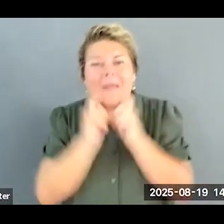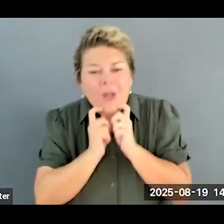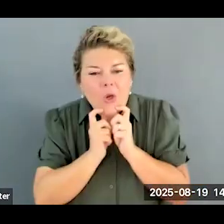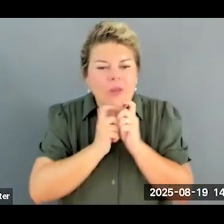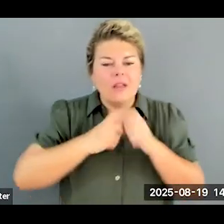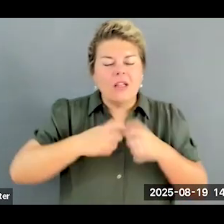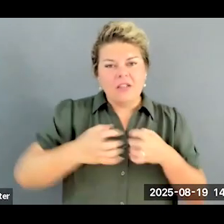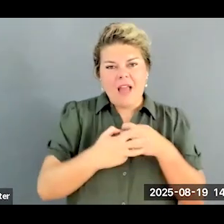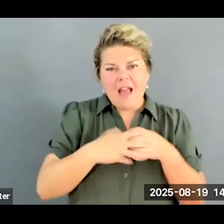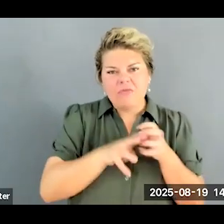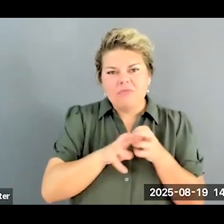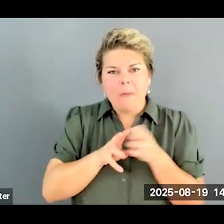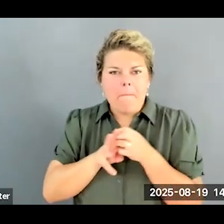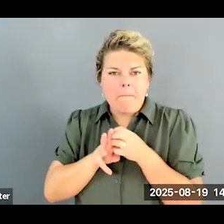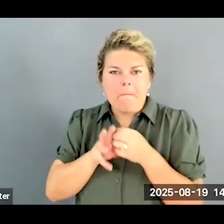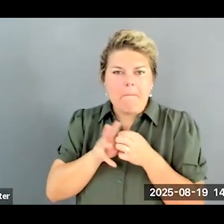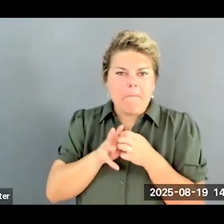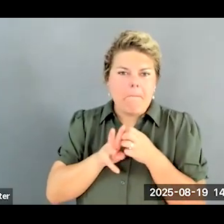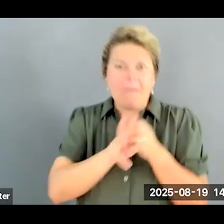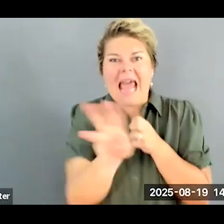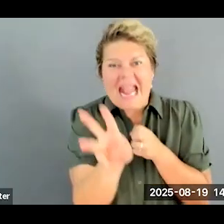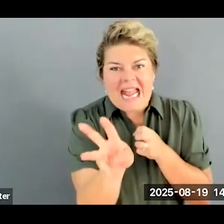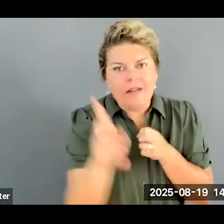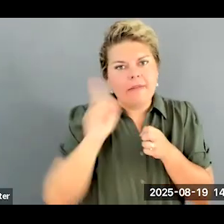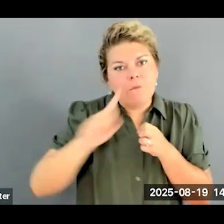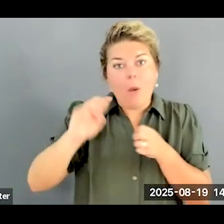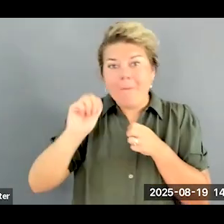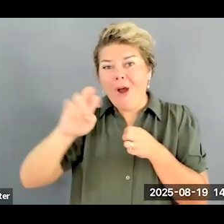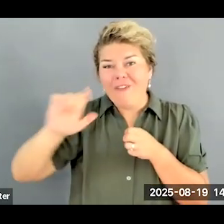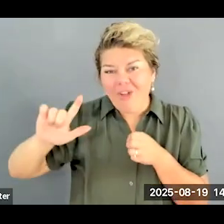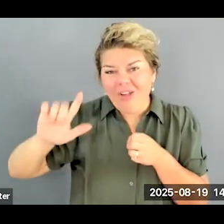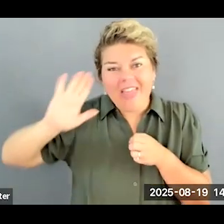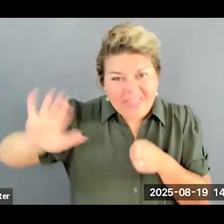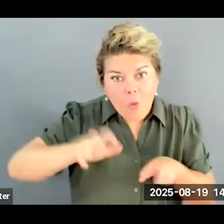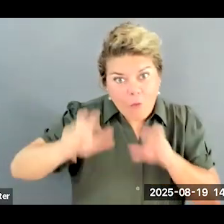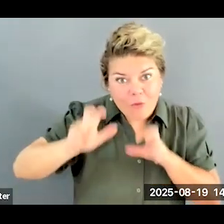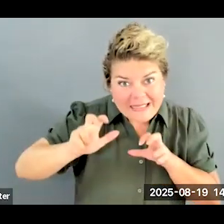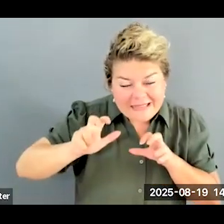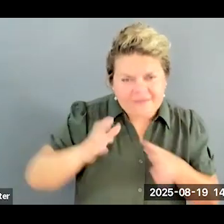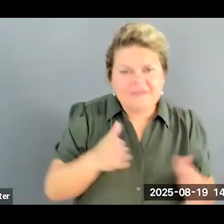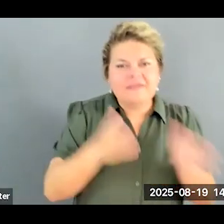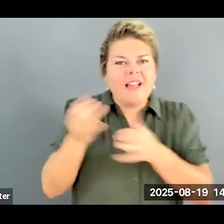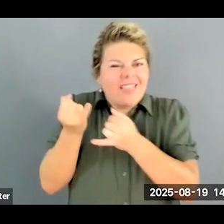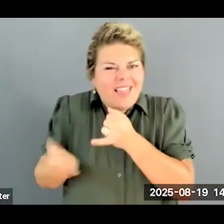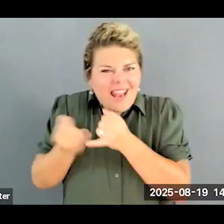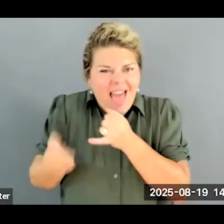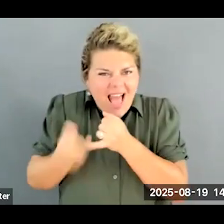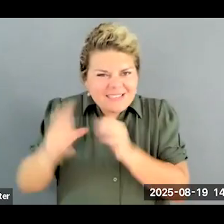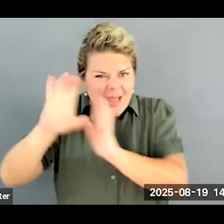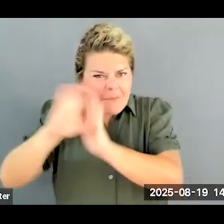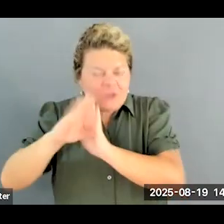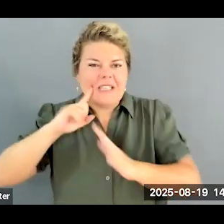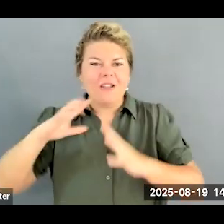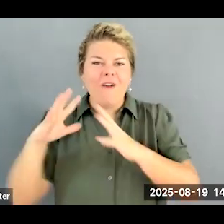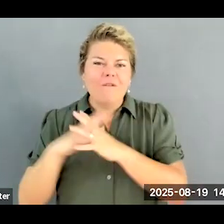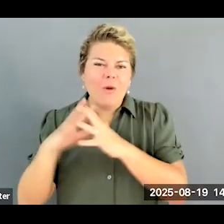blades between each of his fingers as Marvel's Wolverine. And the last image on the right is the Michigan Wolverine football